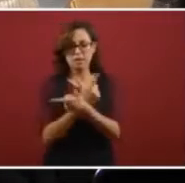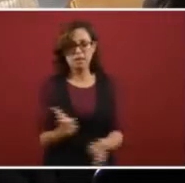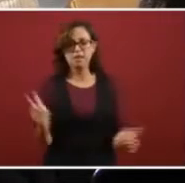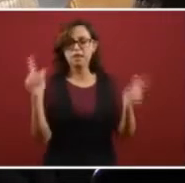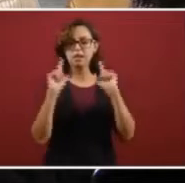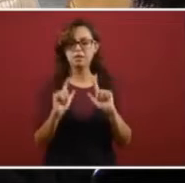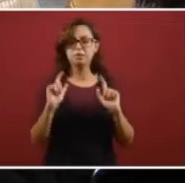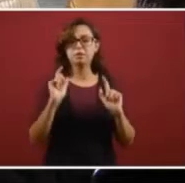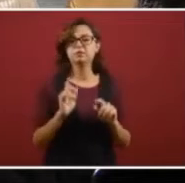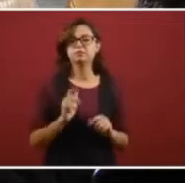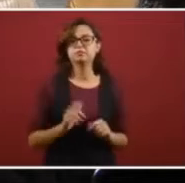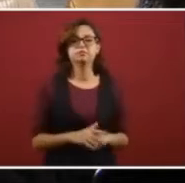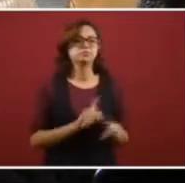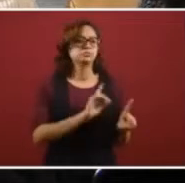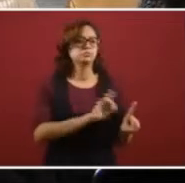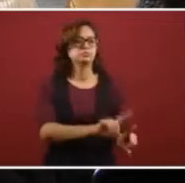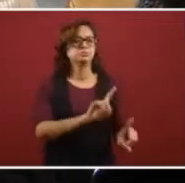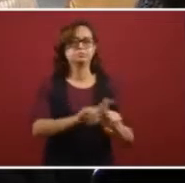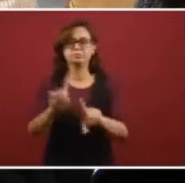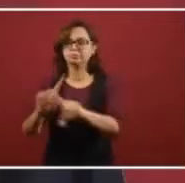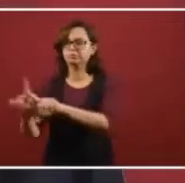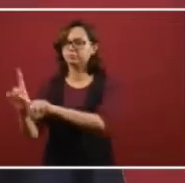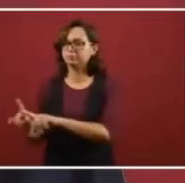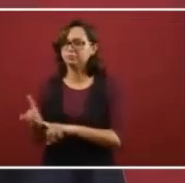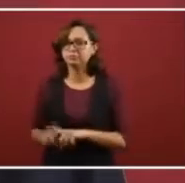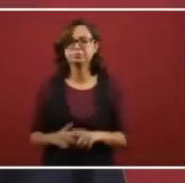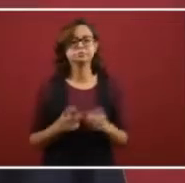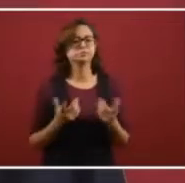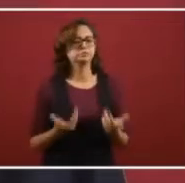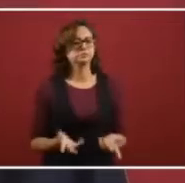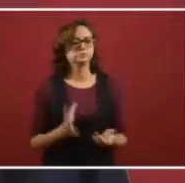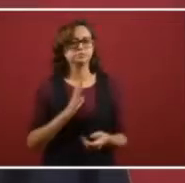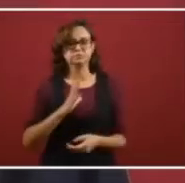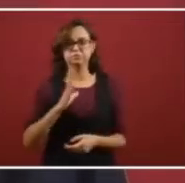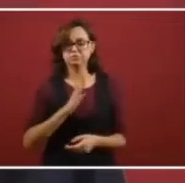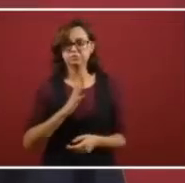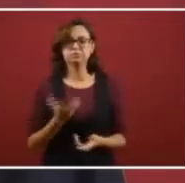religious liberty, diversity, plurality,